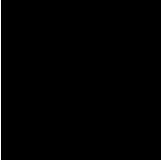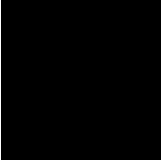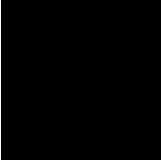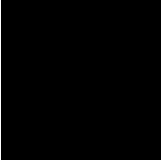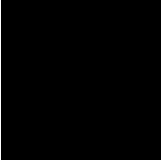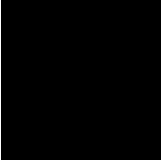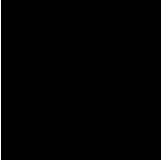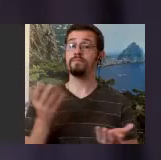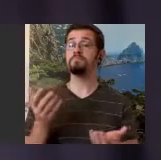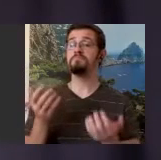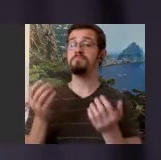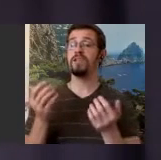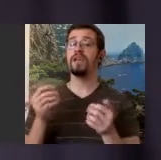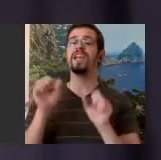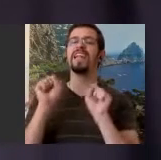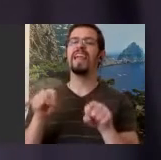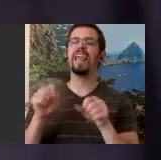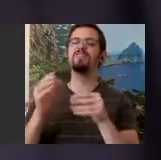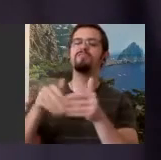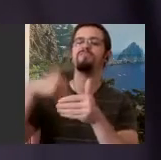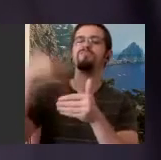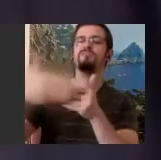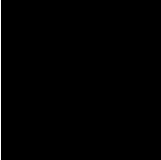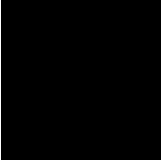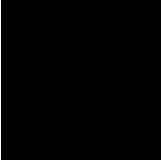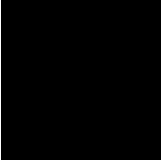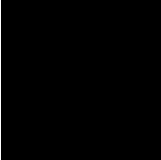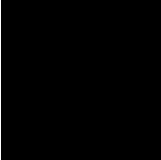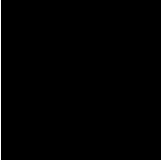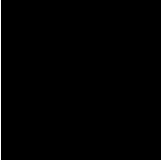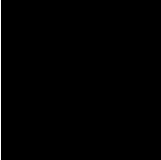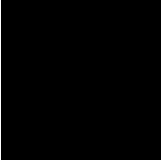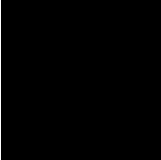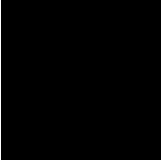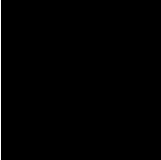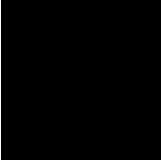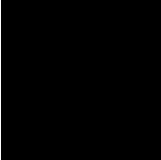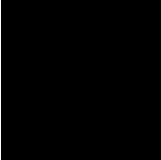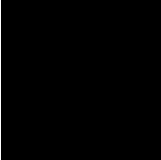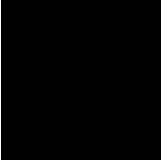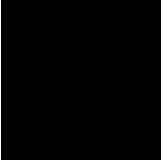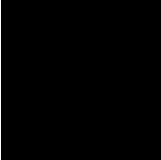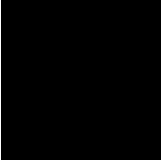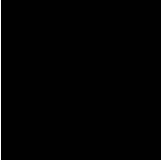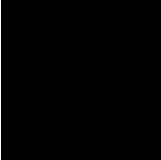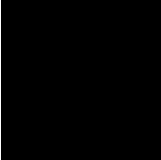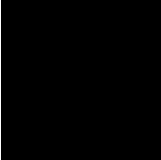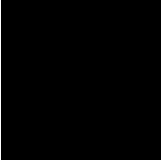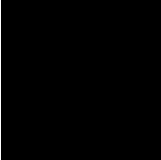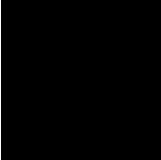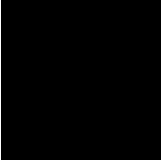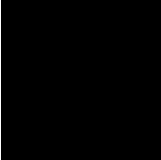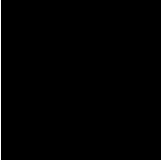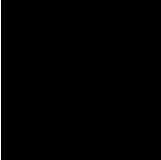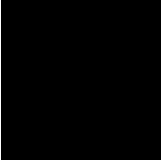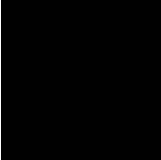And you can go to the next one as well. I think there are 4 bullet points. Okay, next slide.